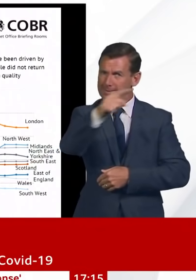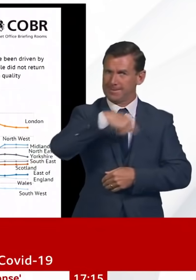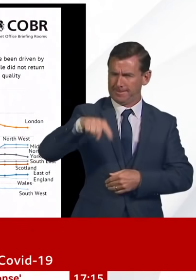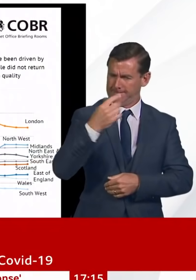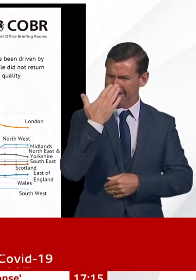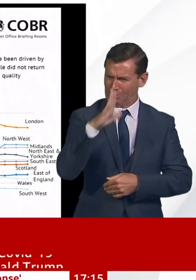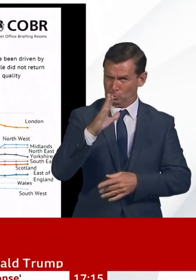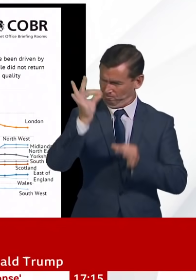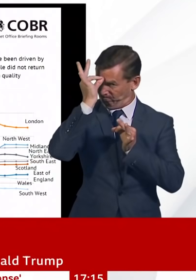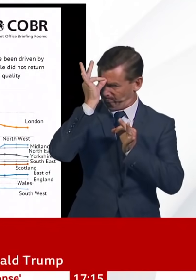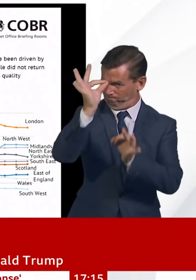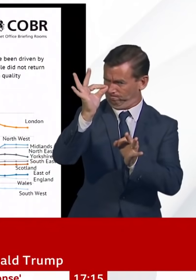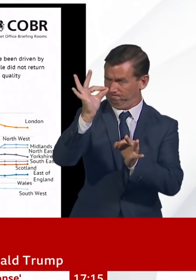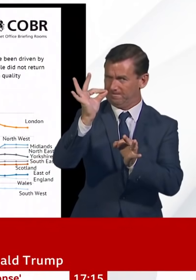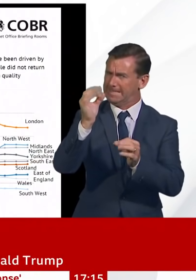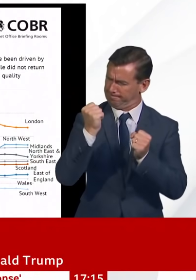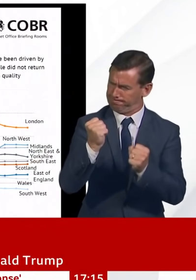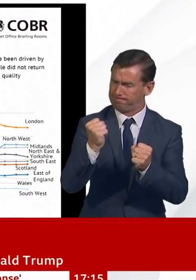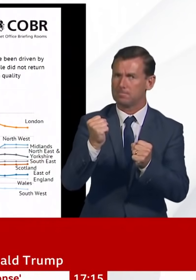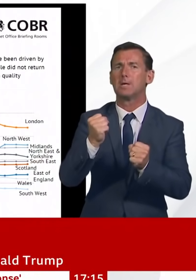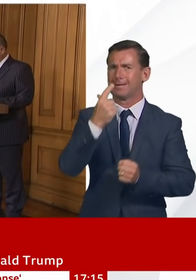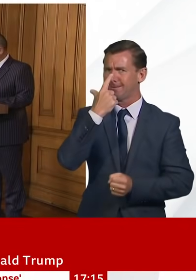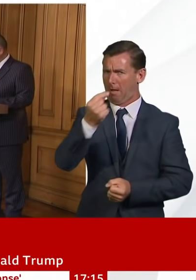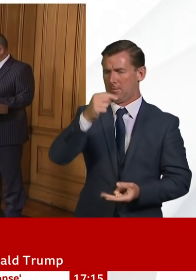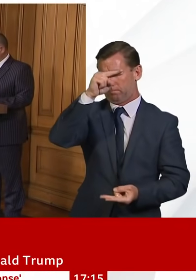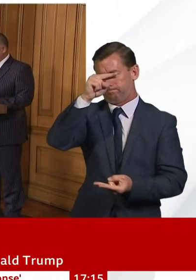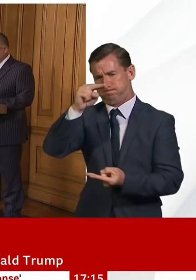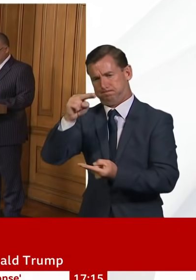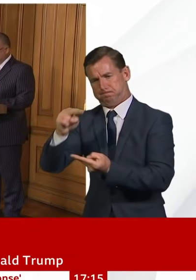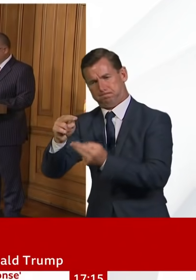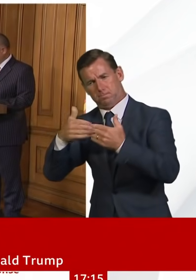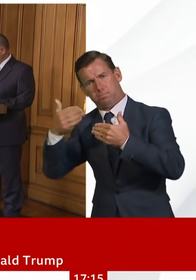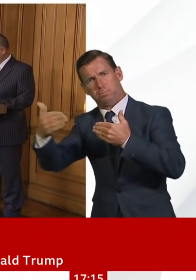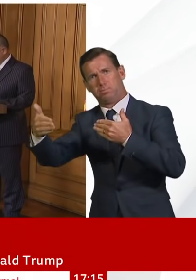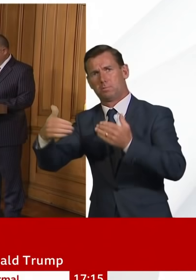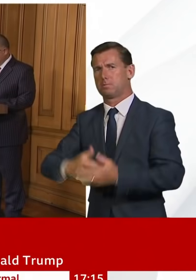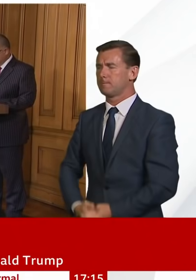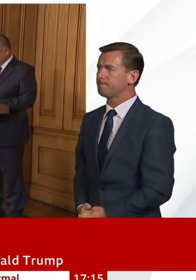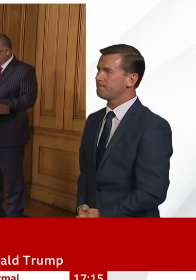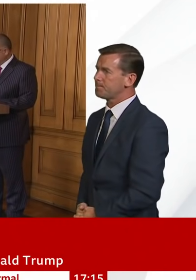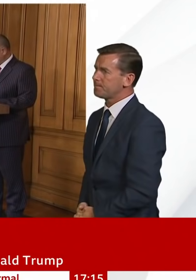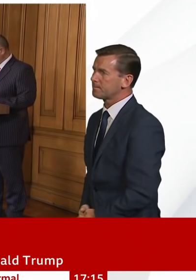this, and we must bend that curve through our actions. Next slide, please.